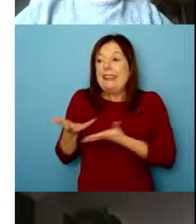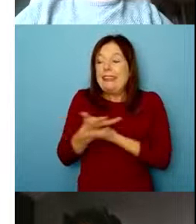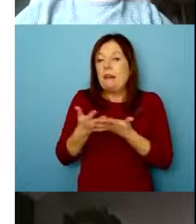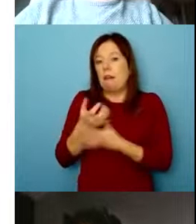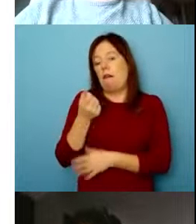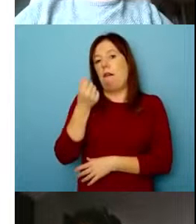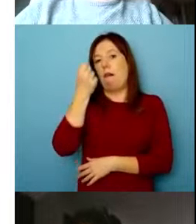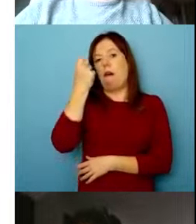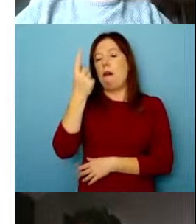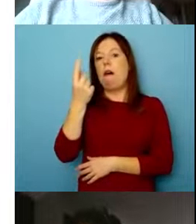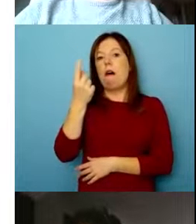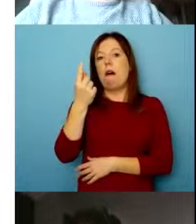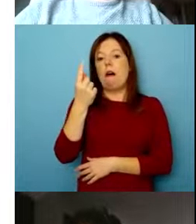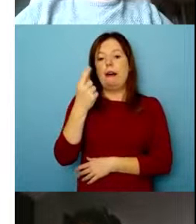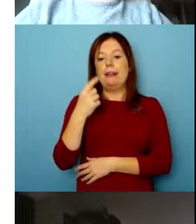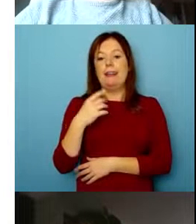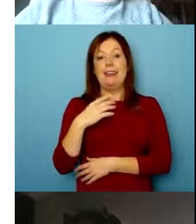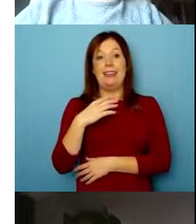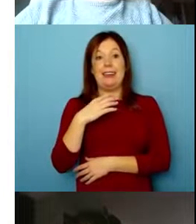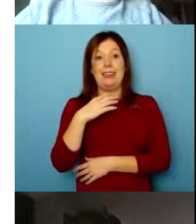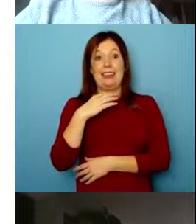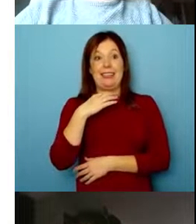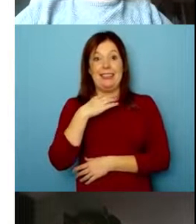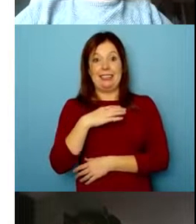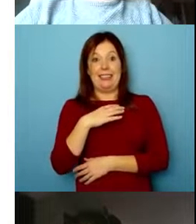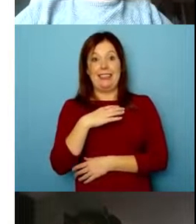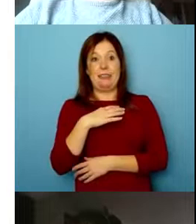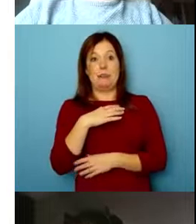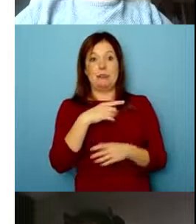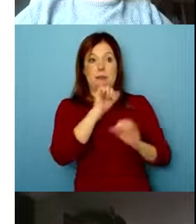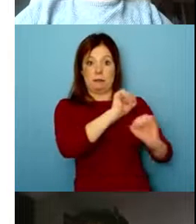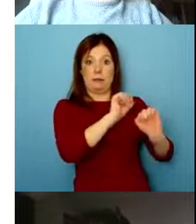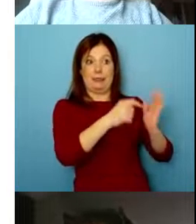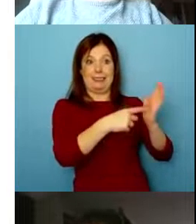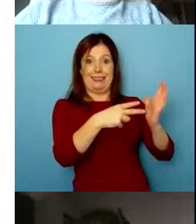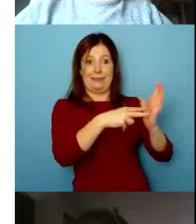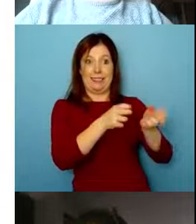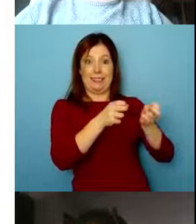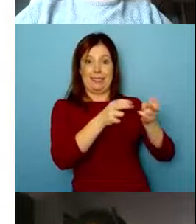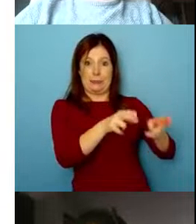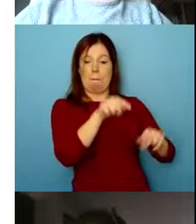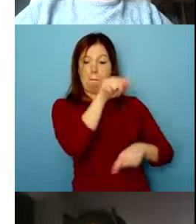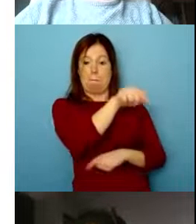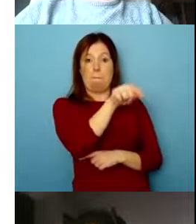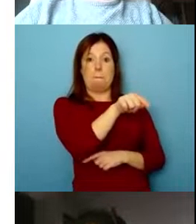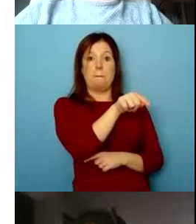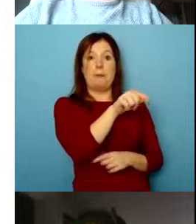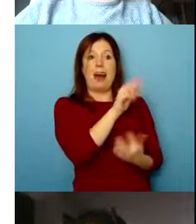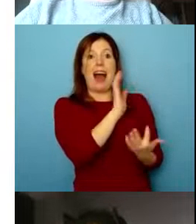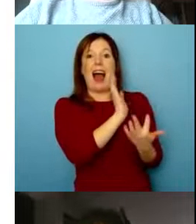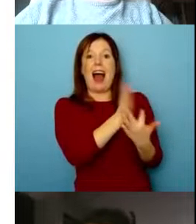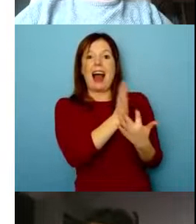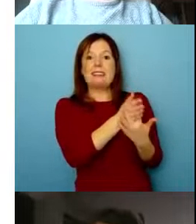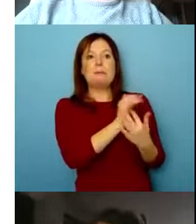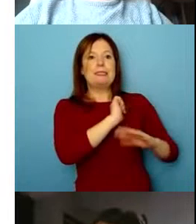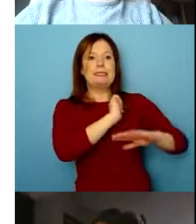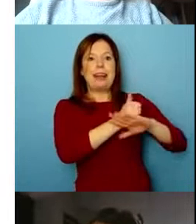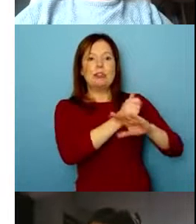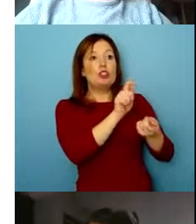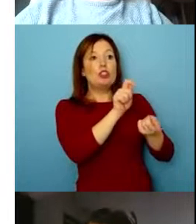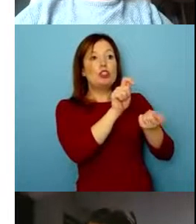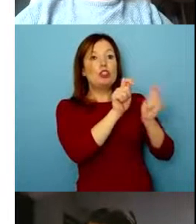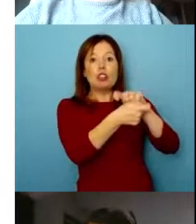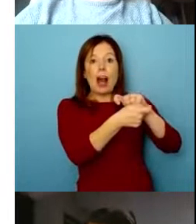to be some notification from the operating system. So if some of the accessibility settings are changed in